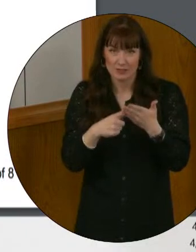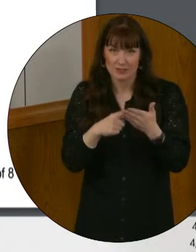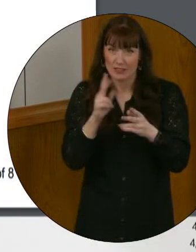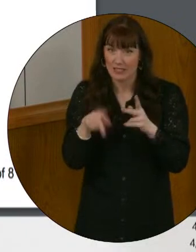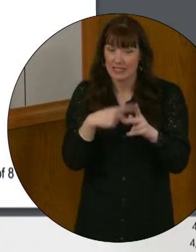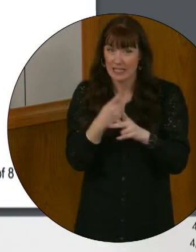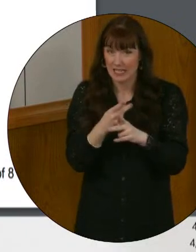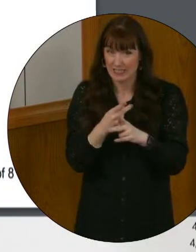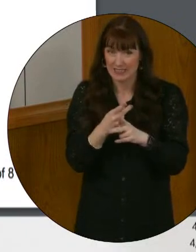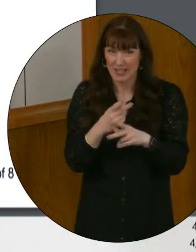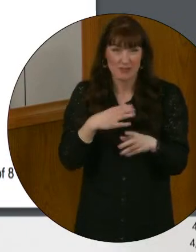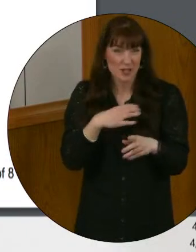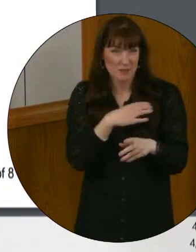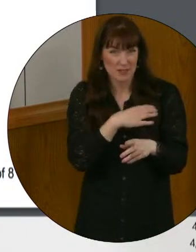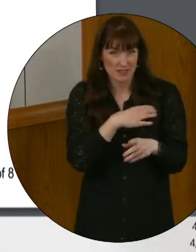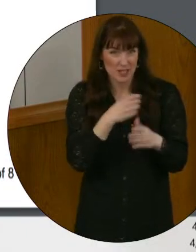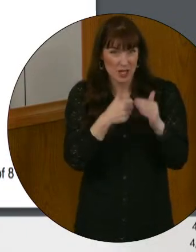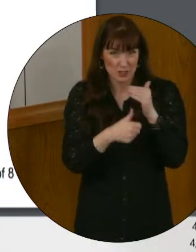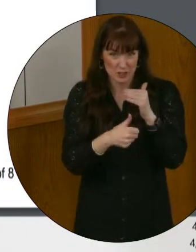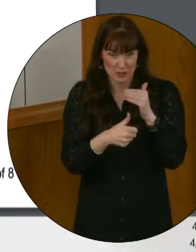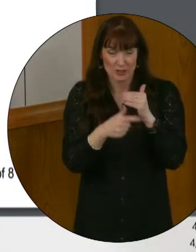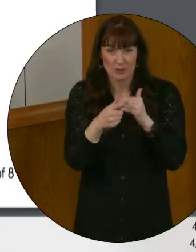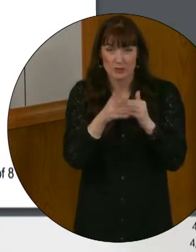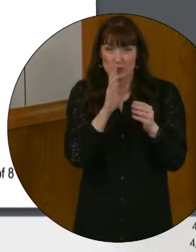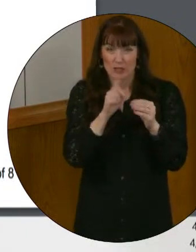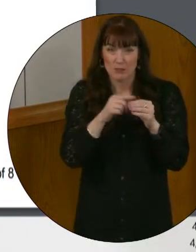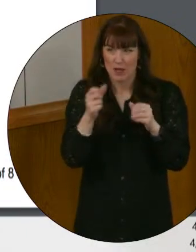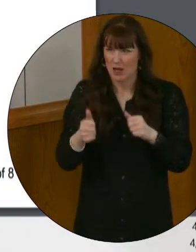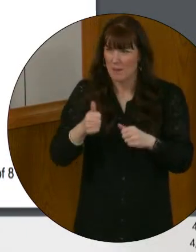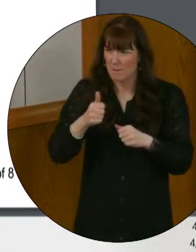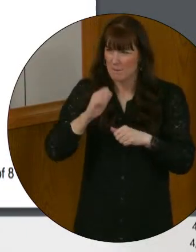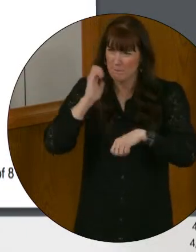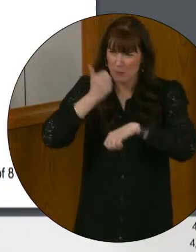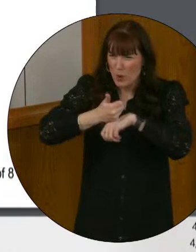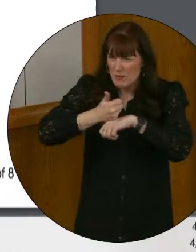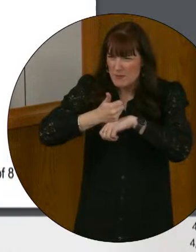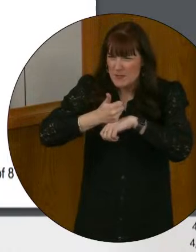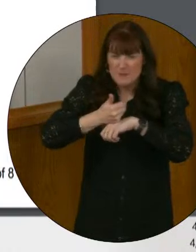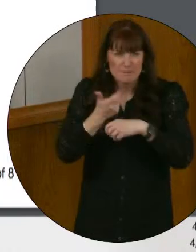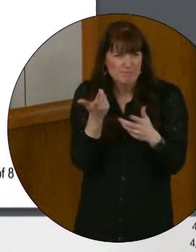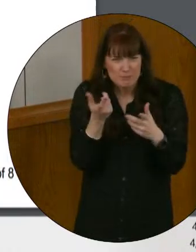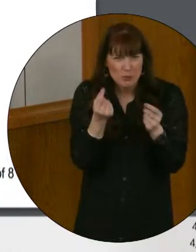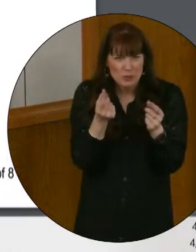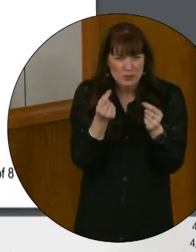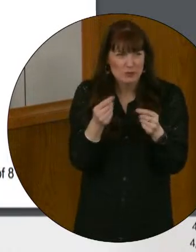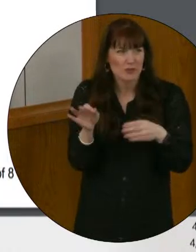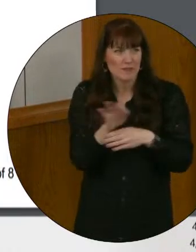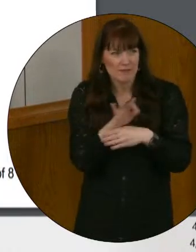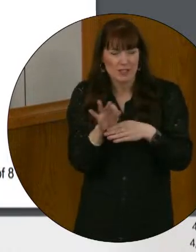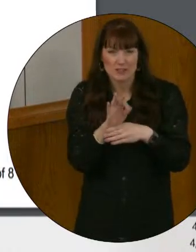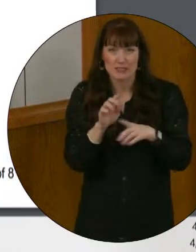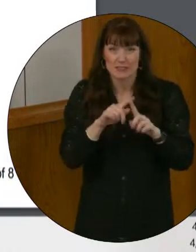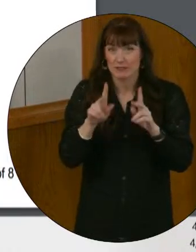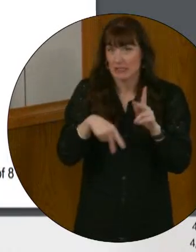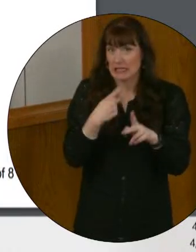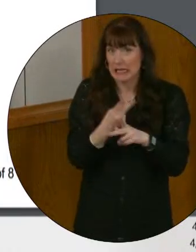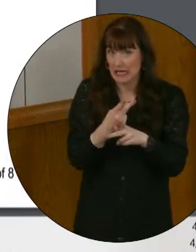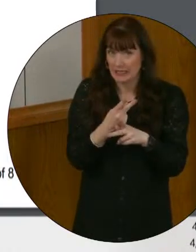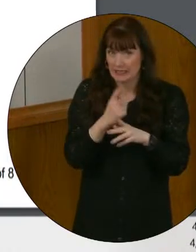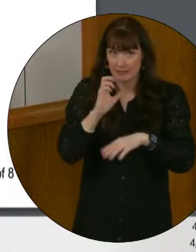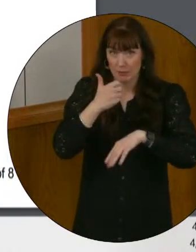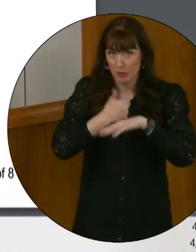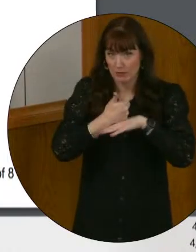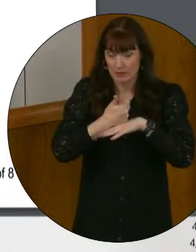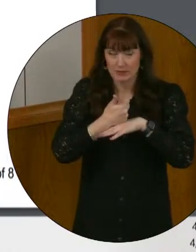of committees. Under committees, we're going to talk about the appointment structure, the functions, different types of appointments,